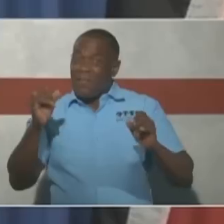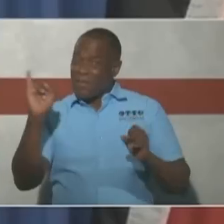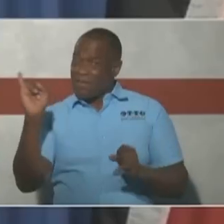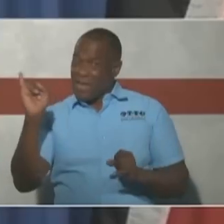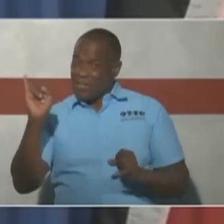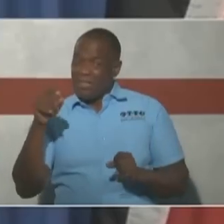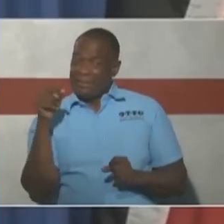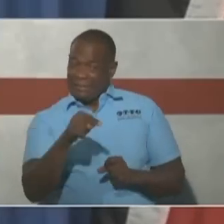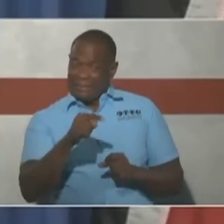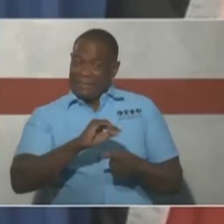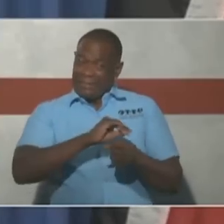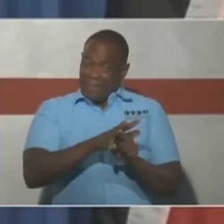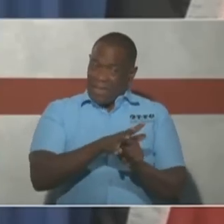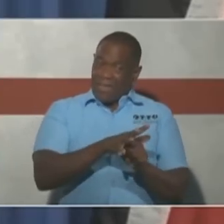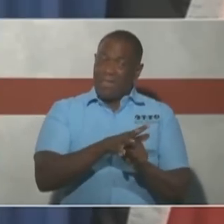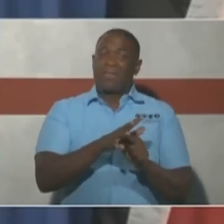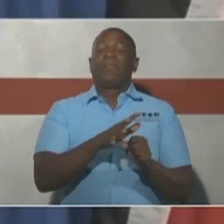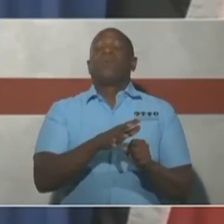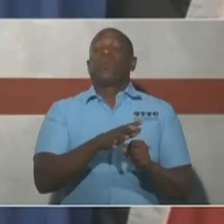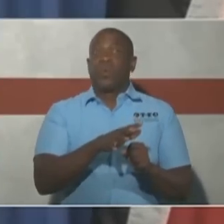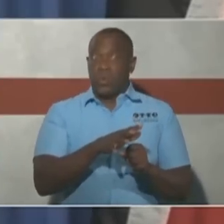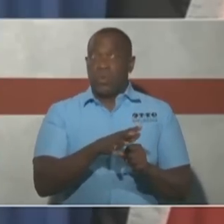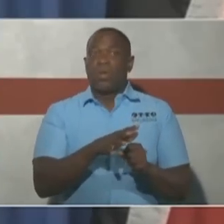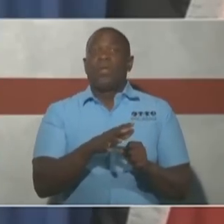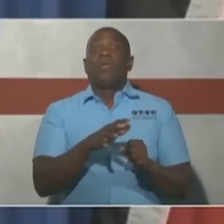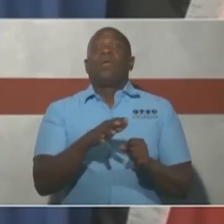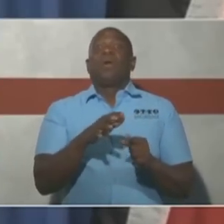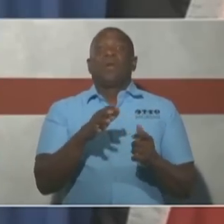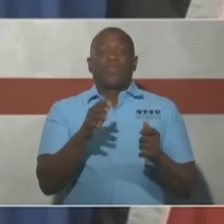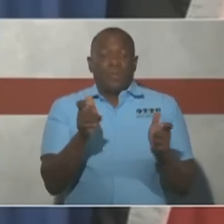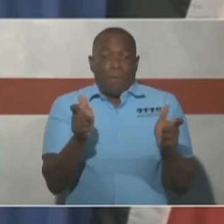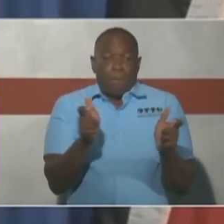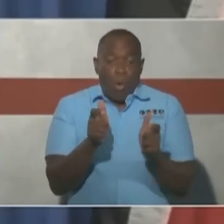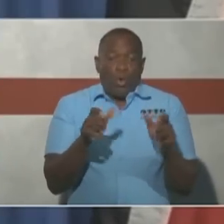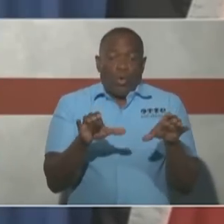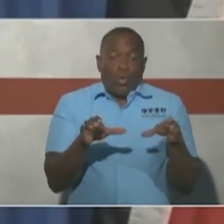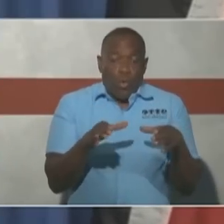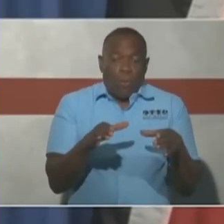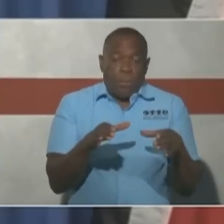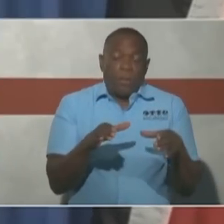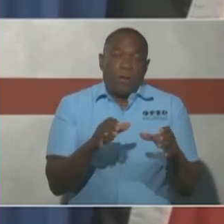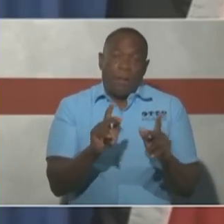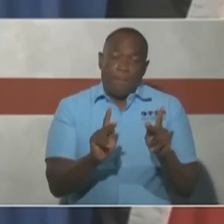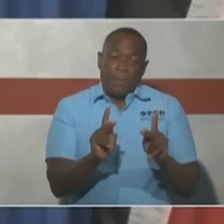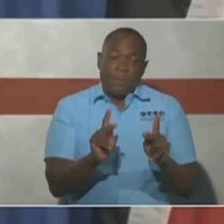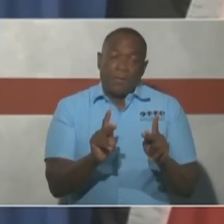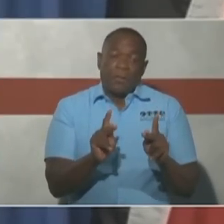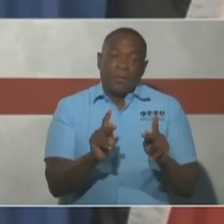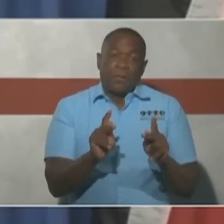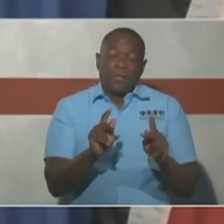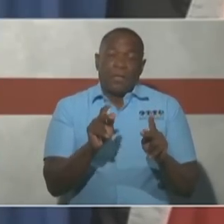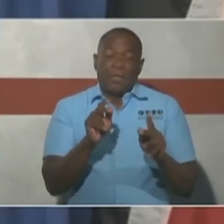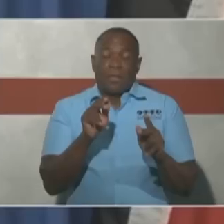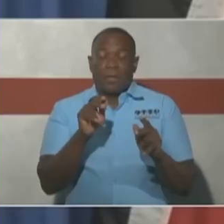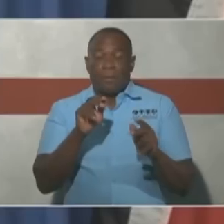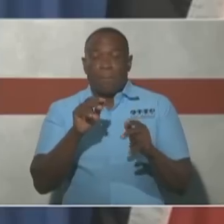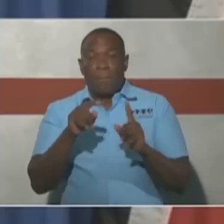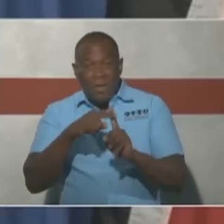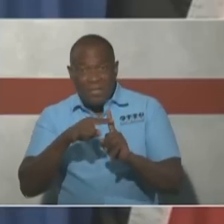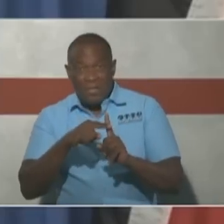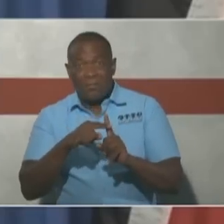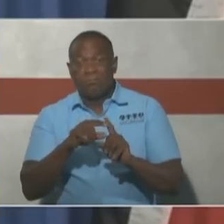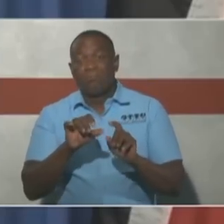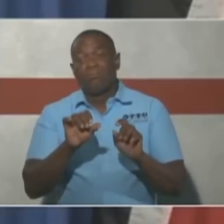it's like the influenza, you know, we have a flu season, a flu going around, and they call it the whatever, give